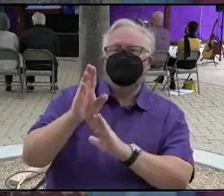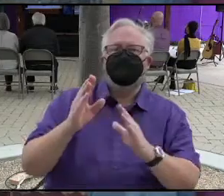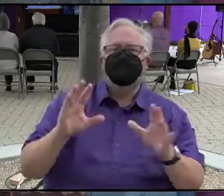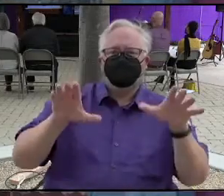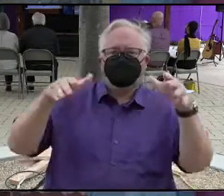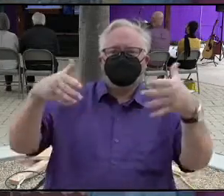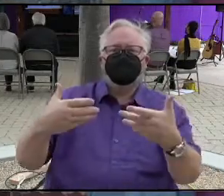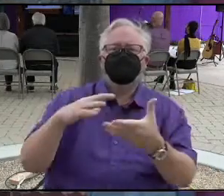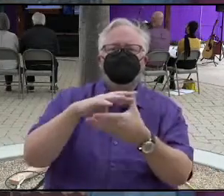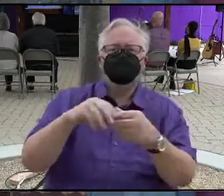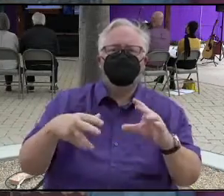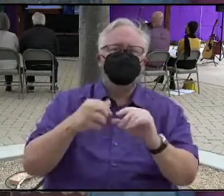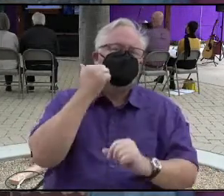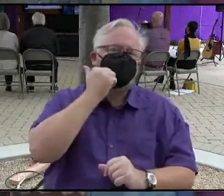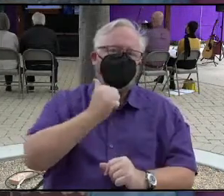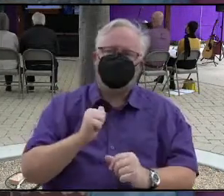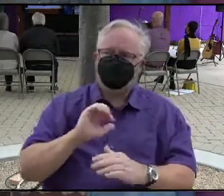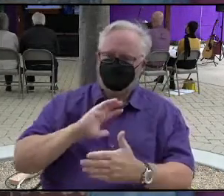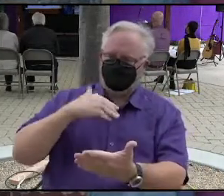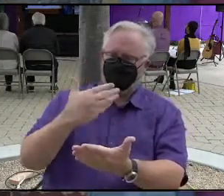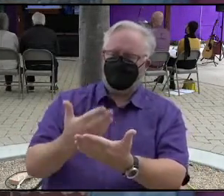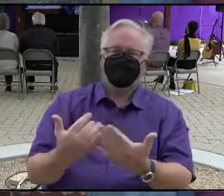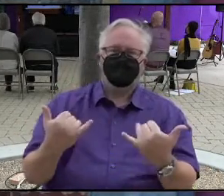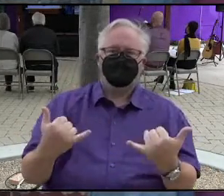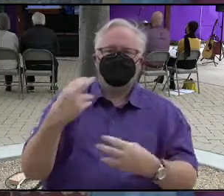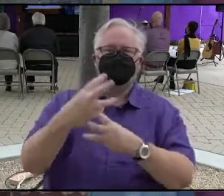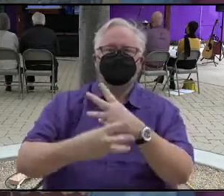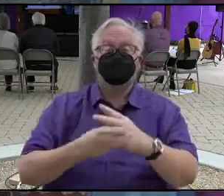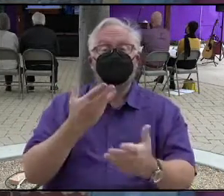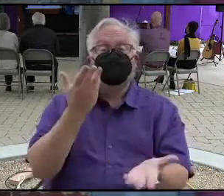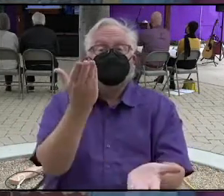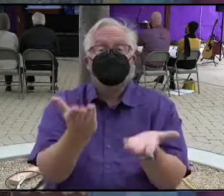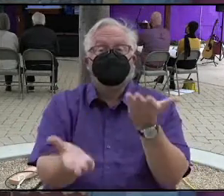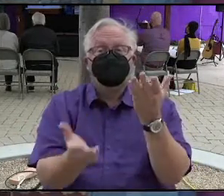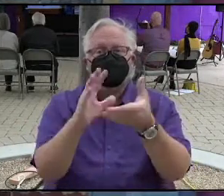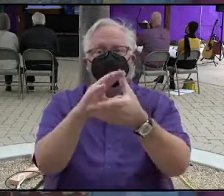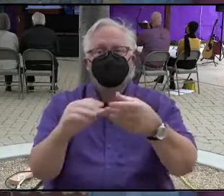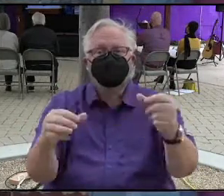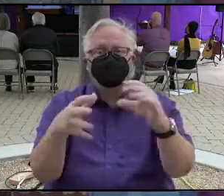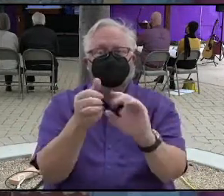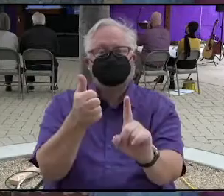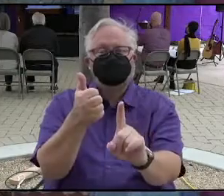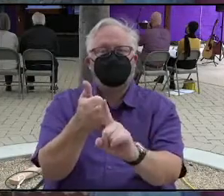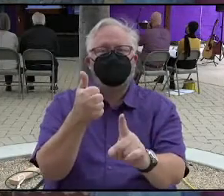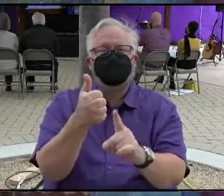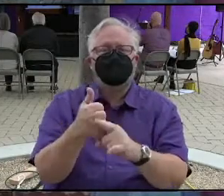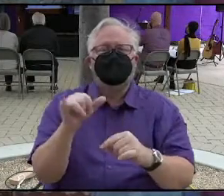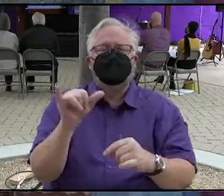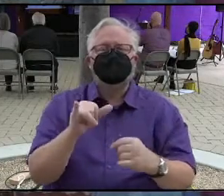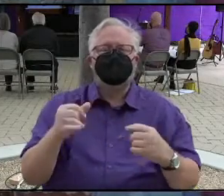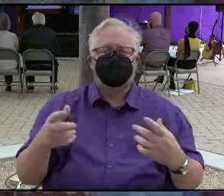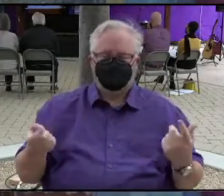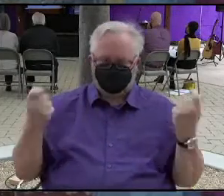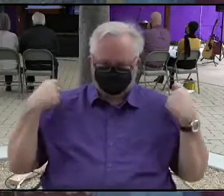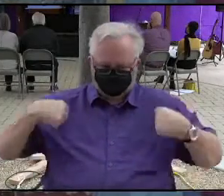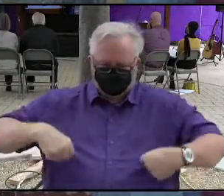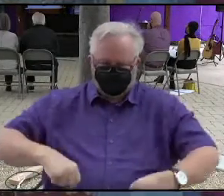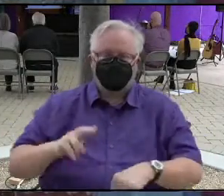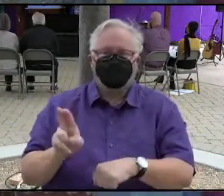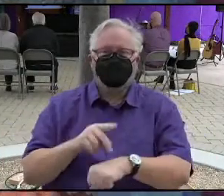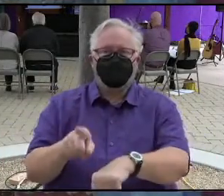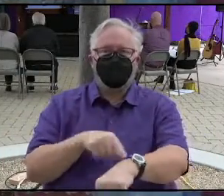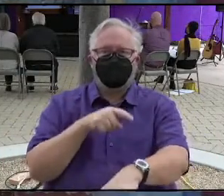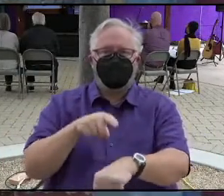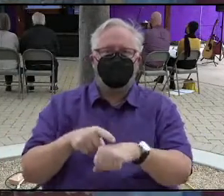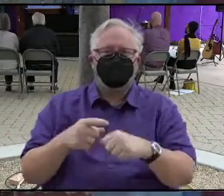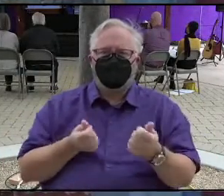day into our present world. Or perhaps stories are the threads of a woven shawl we've worn for so long